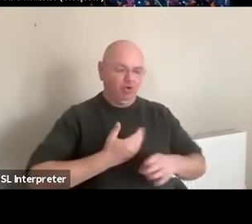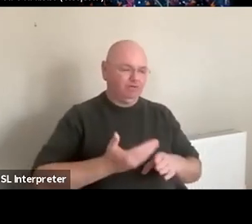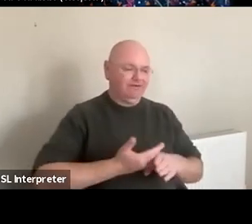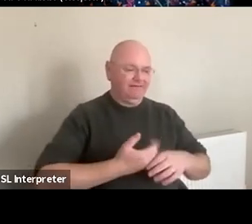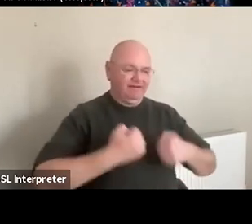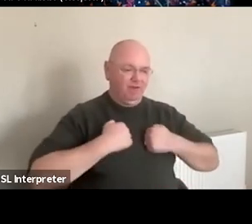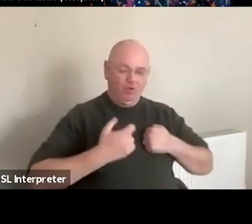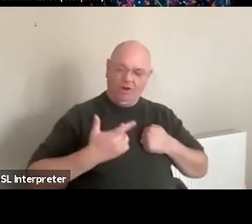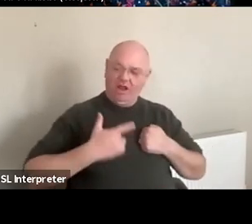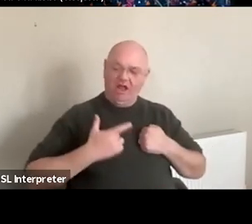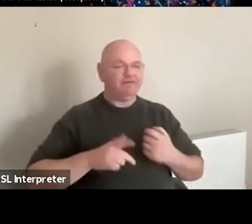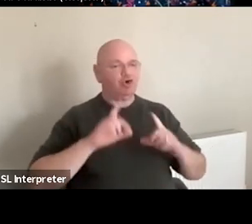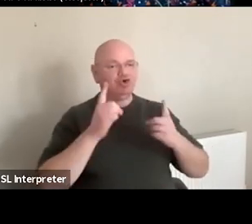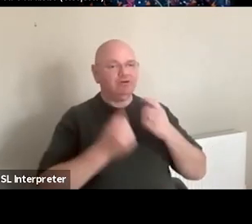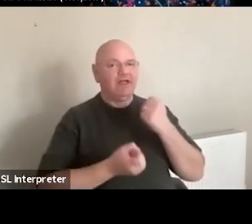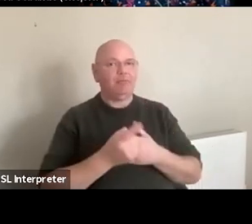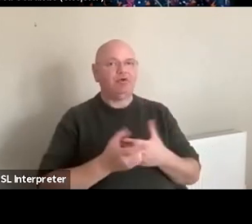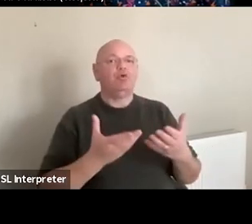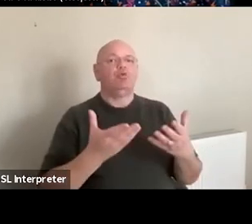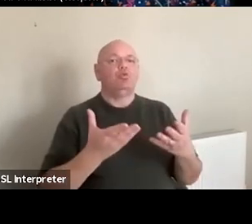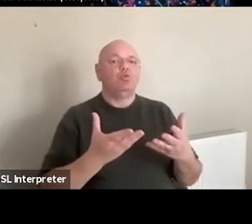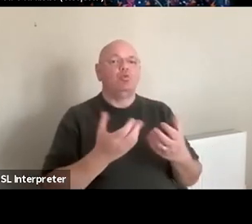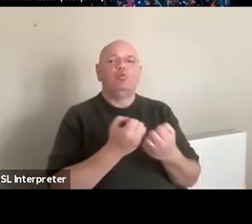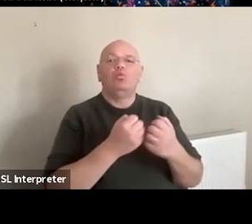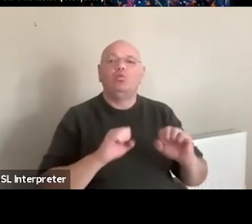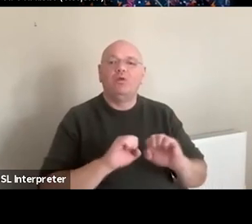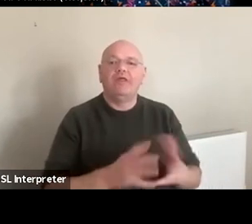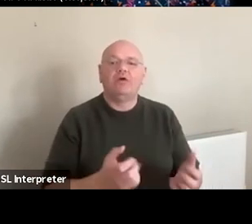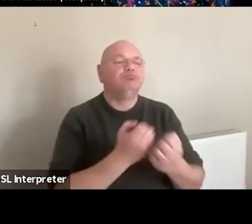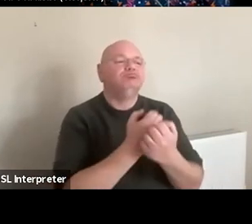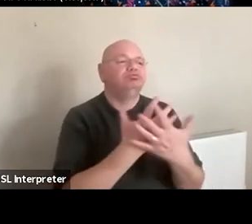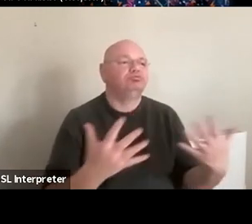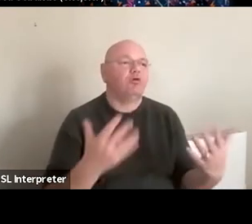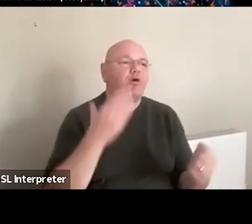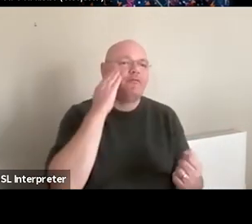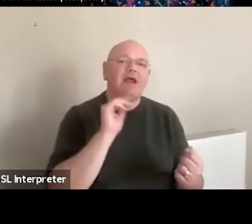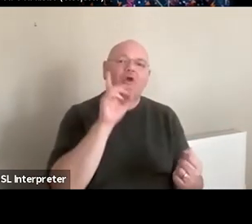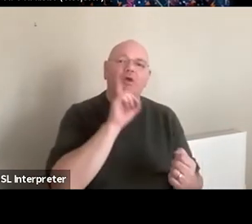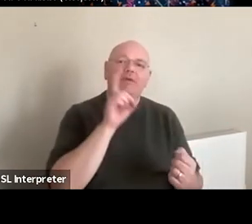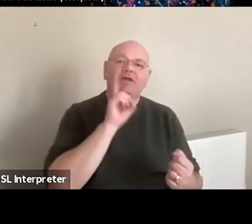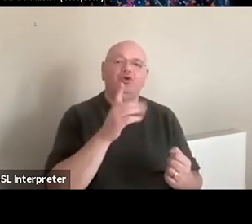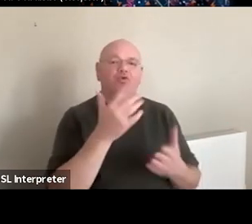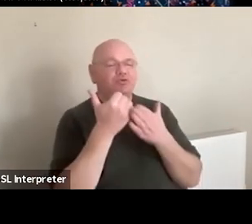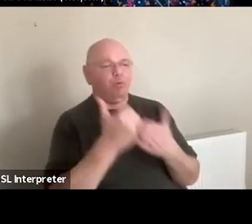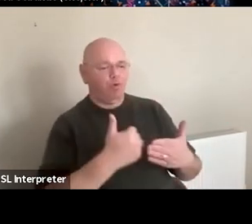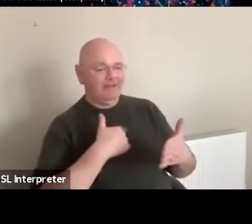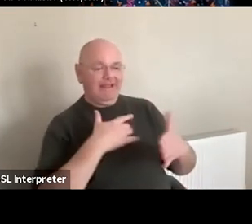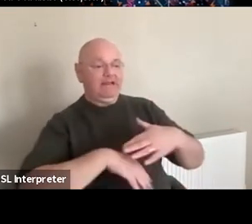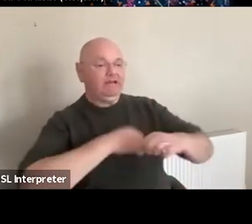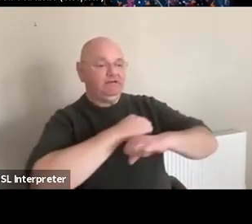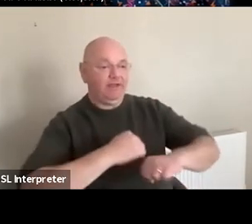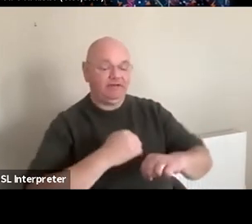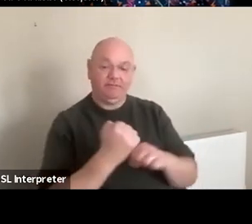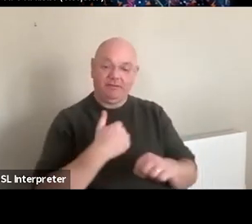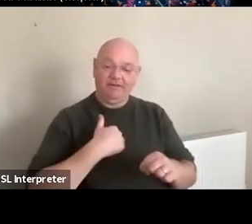exist without the plethora of Black women like Faraha, who held me in a space, made me feel seen and valued, and made me feel